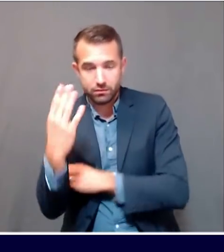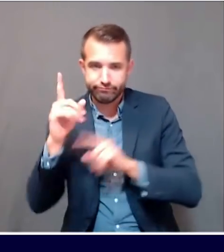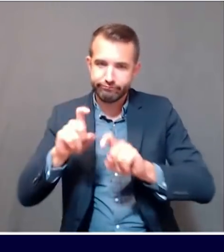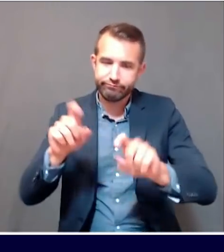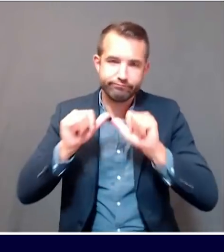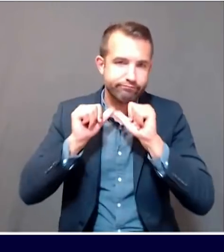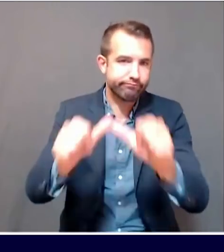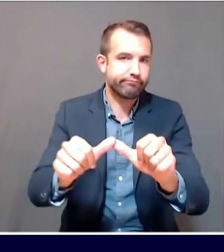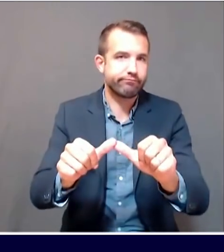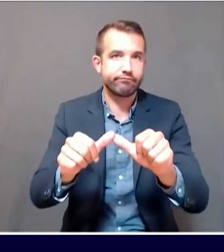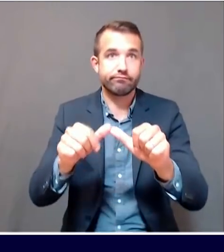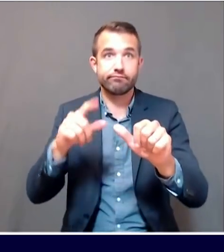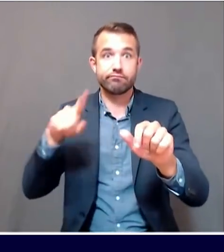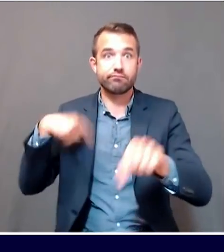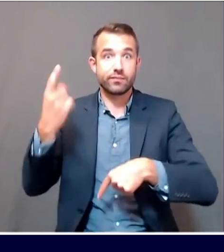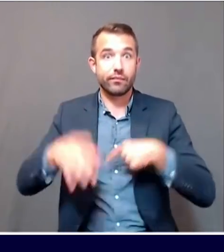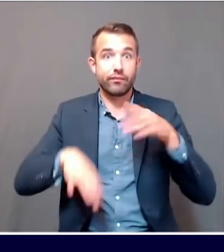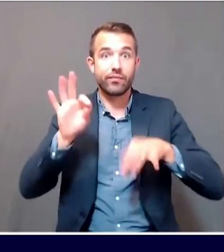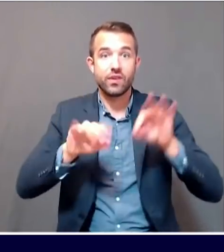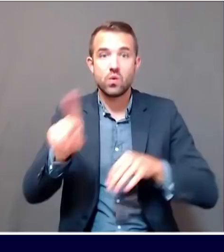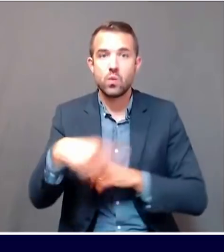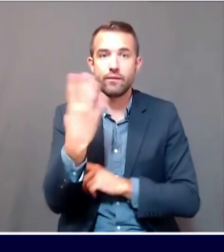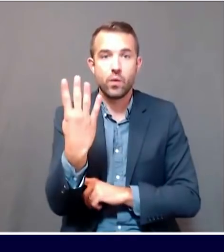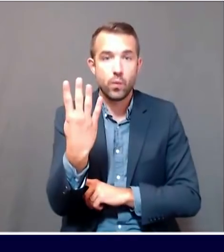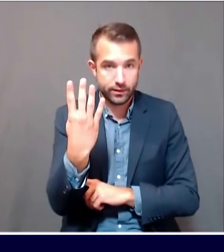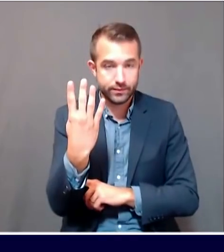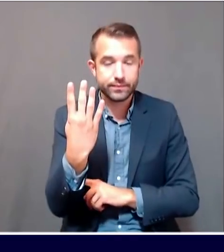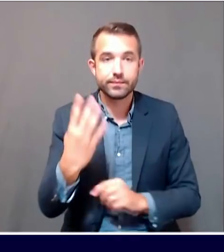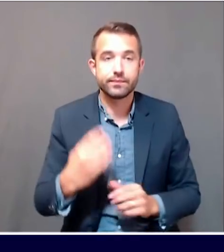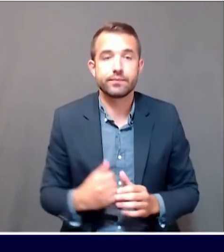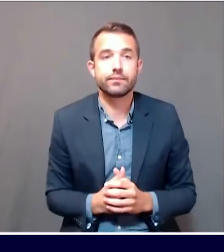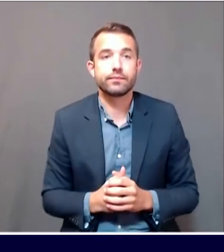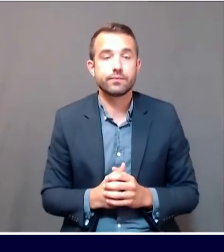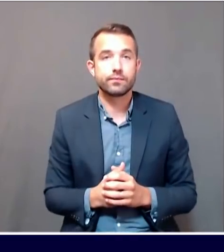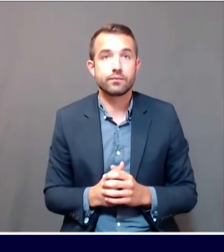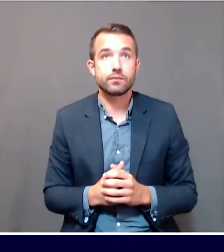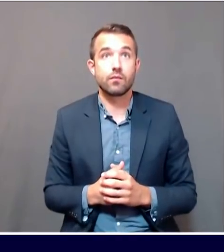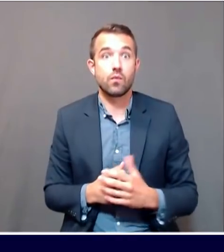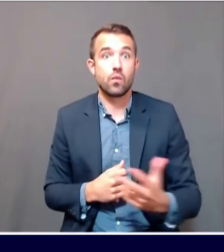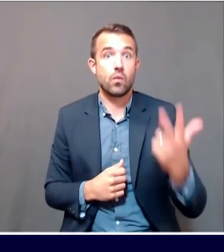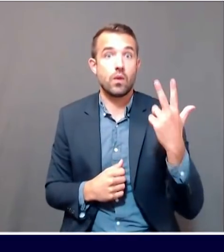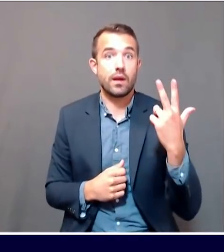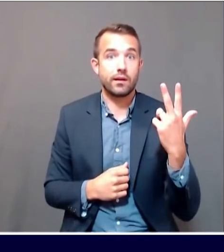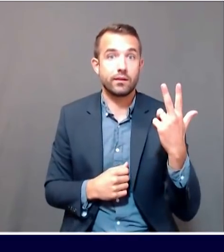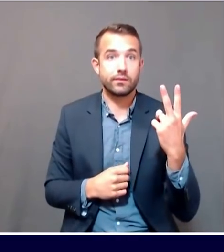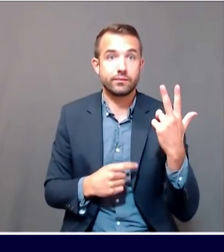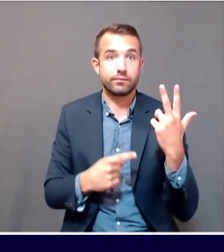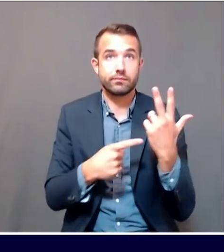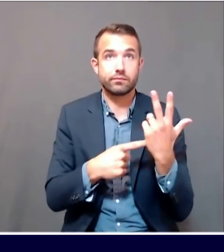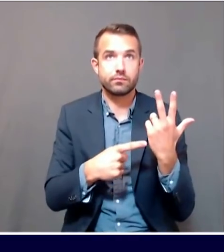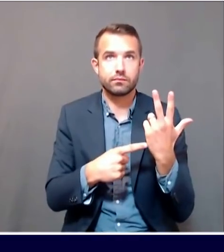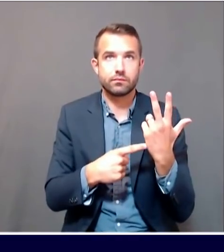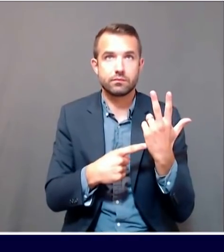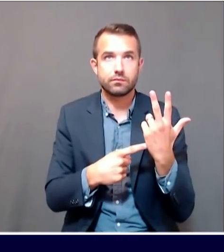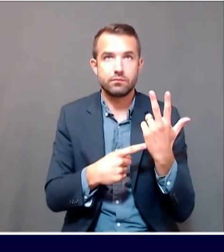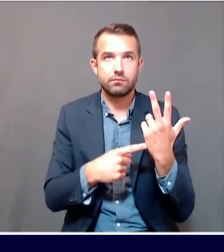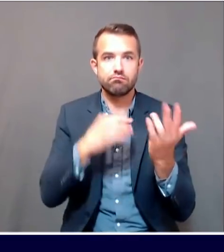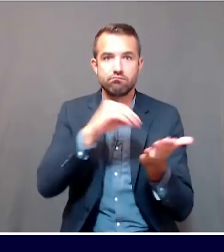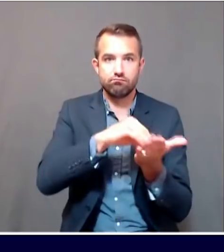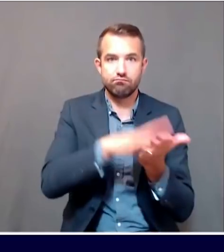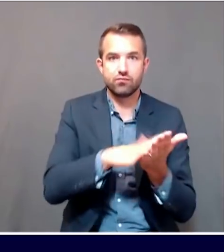detected 4 cases, and those cases are, 3 of those 4 cases are reflected in today's case count.